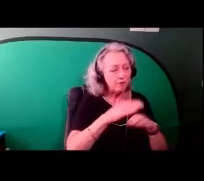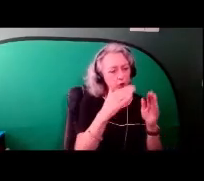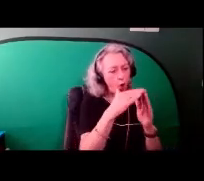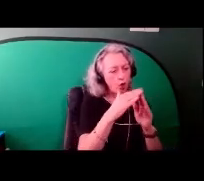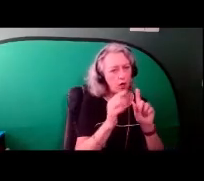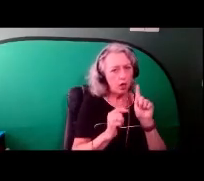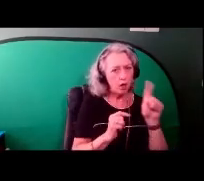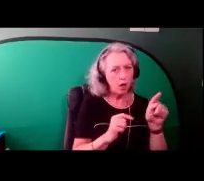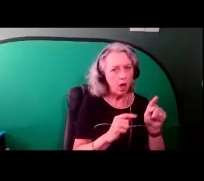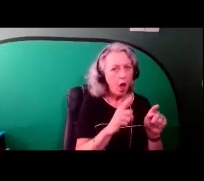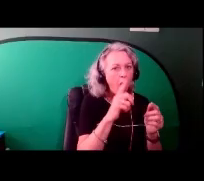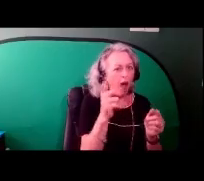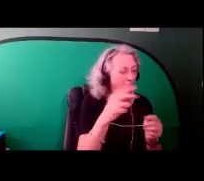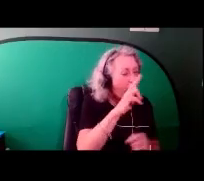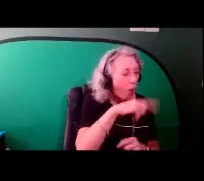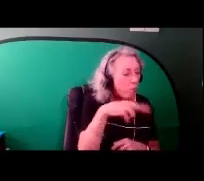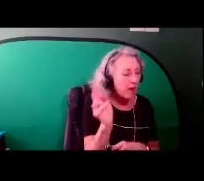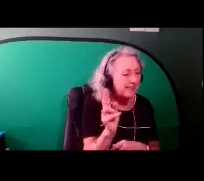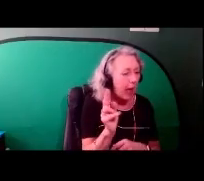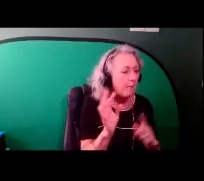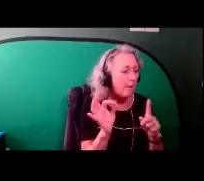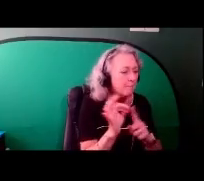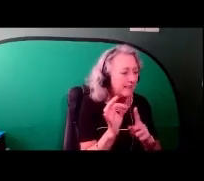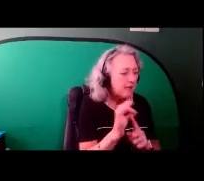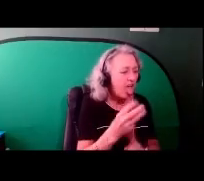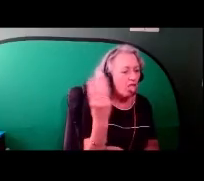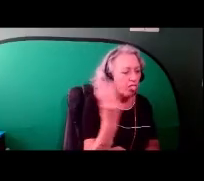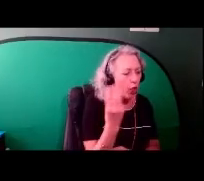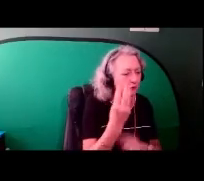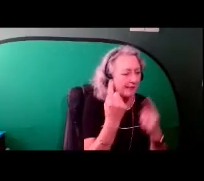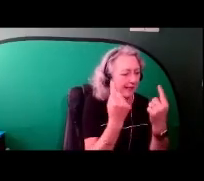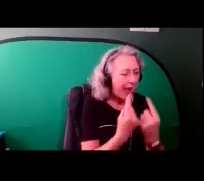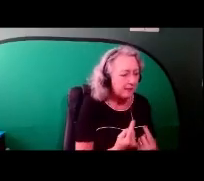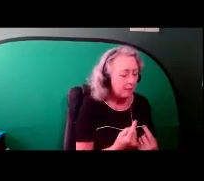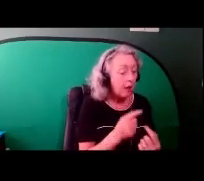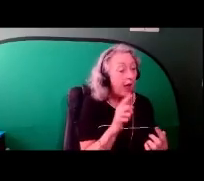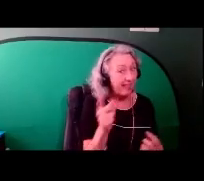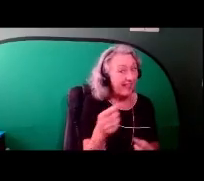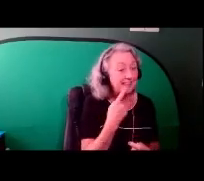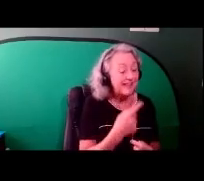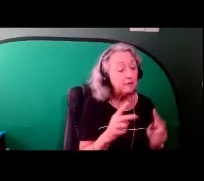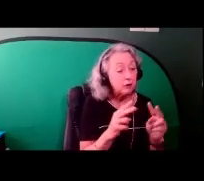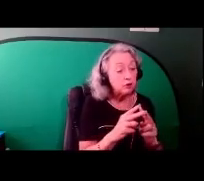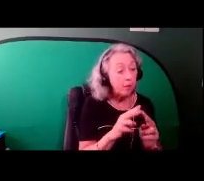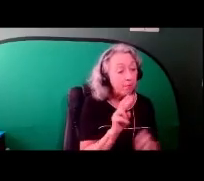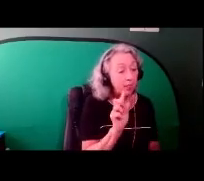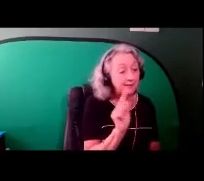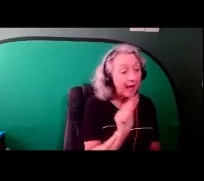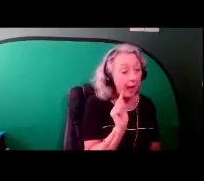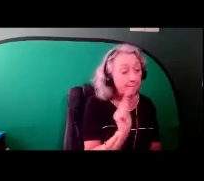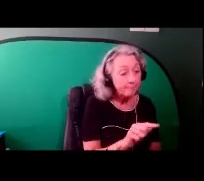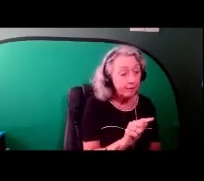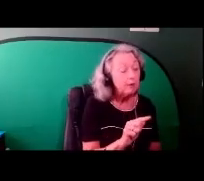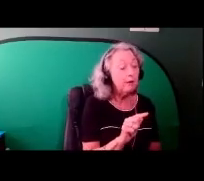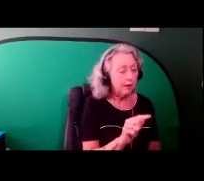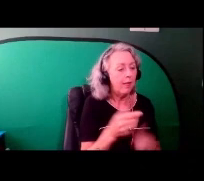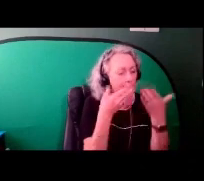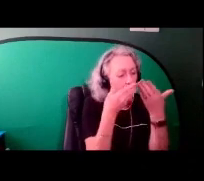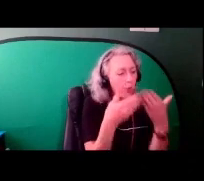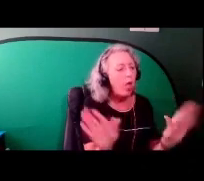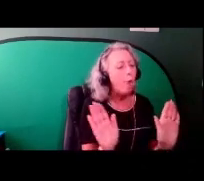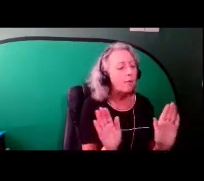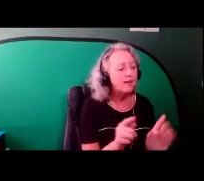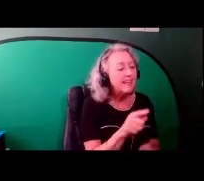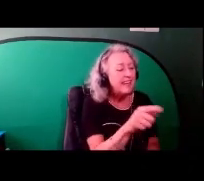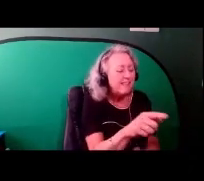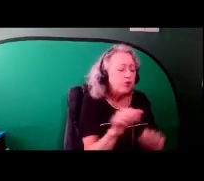Beta. 30 new items. Double tap to open. And you'll notice if you just wait a tiny little bit, like maybe